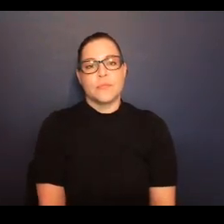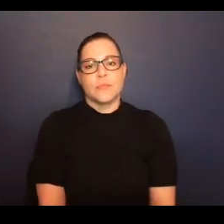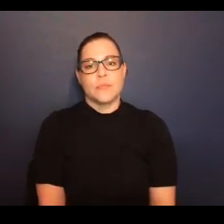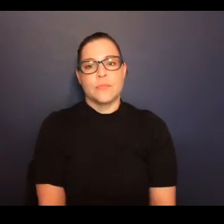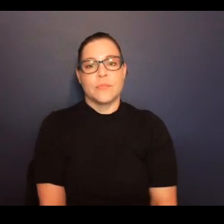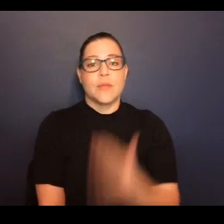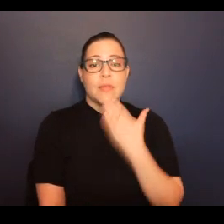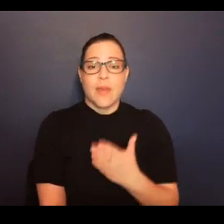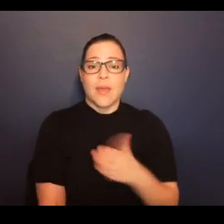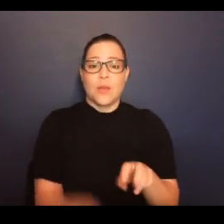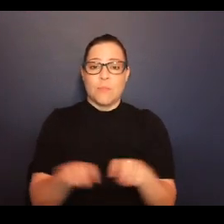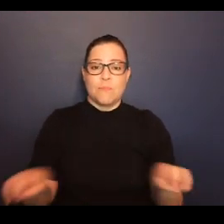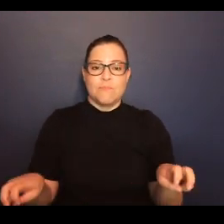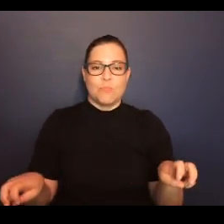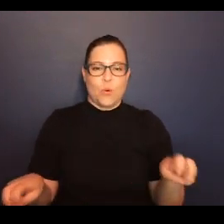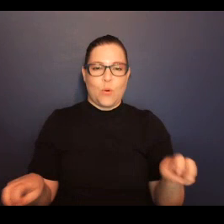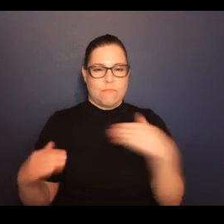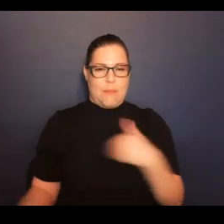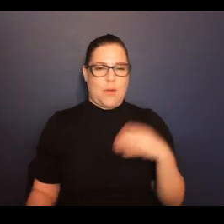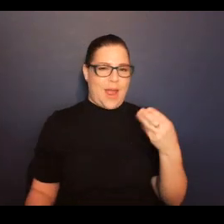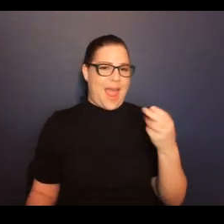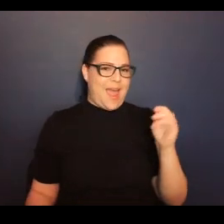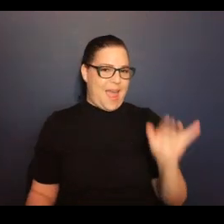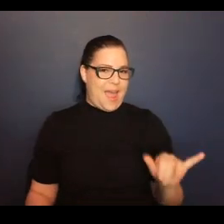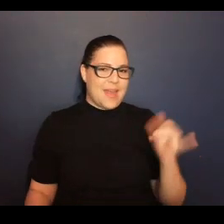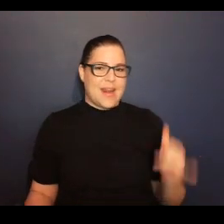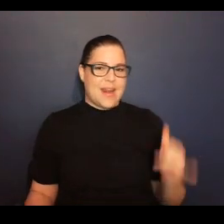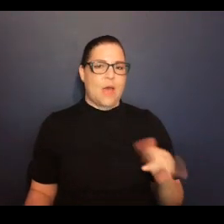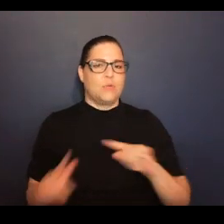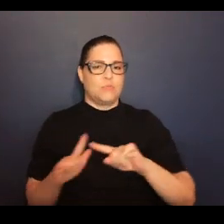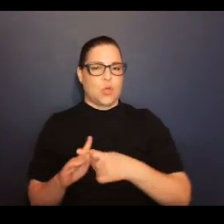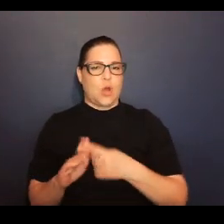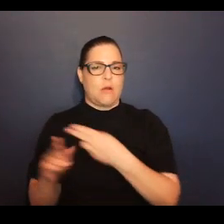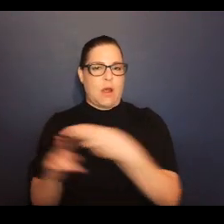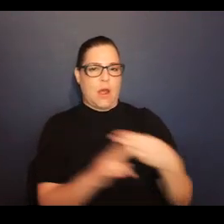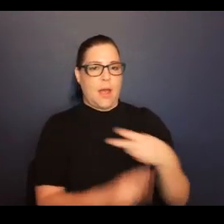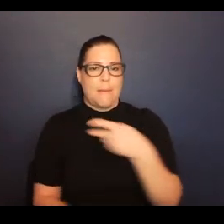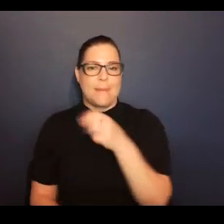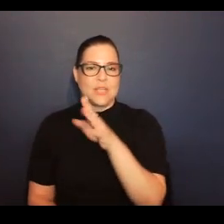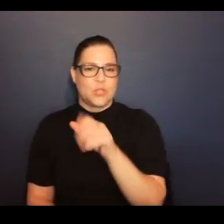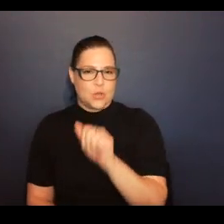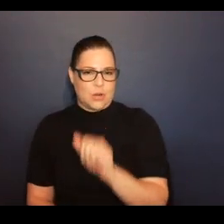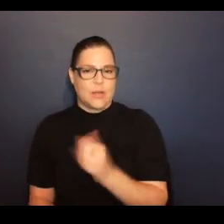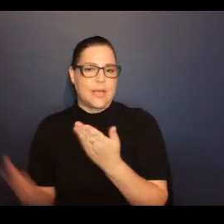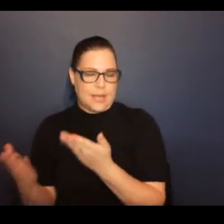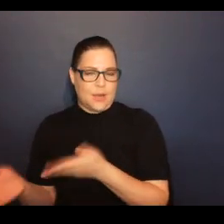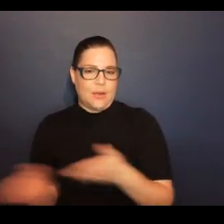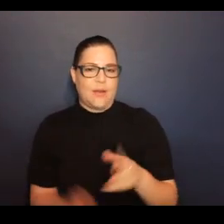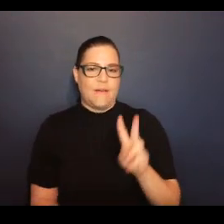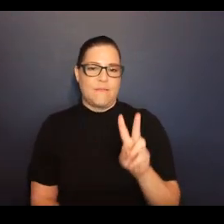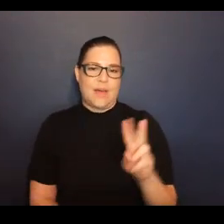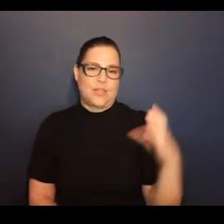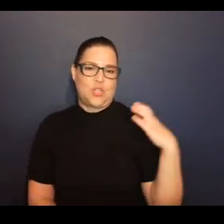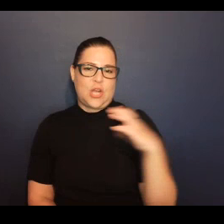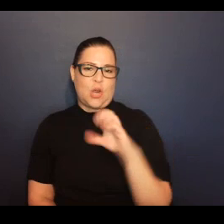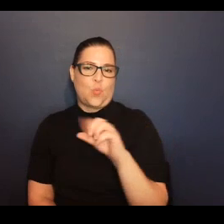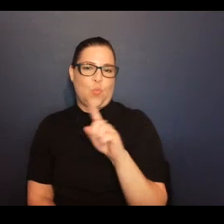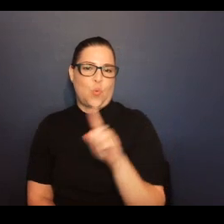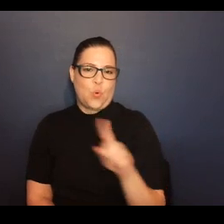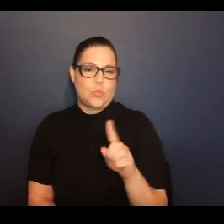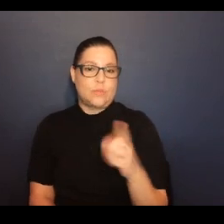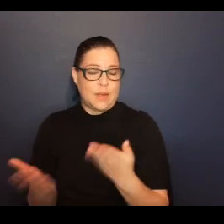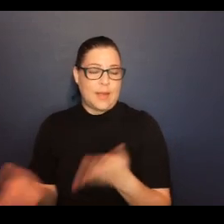Thank you, Board Member Hay. If we could please begin the roll call. Chair Panserga? Here. Vice Chair Cruz? Present.